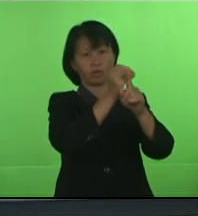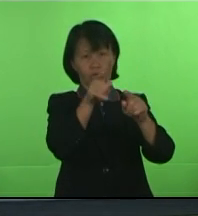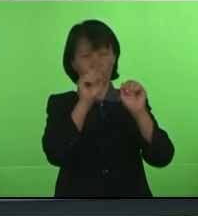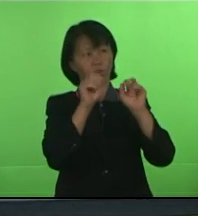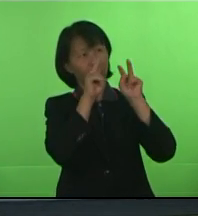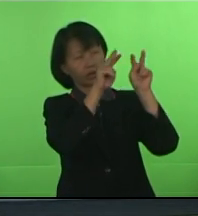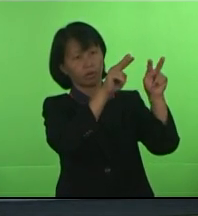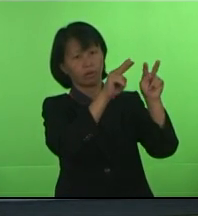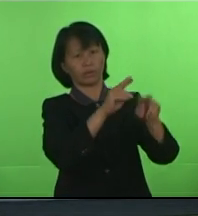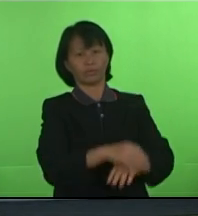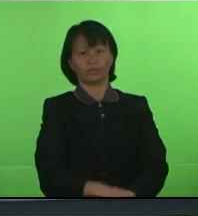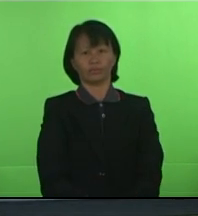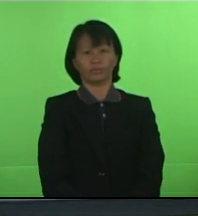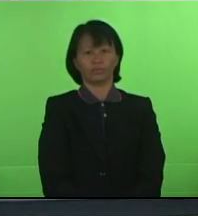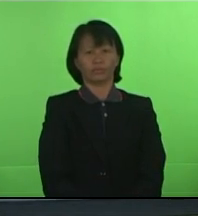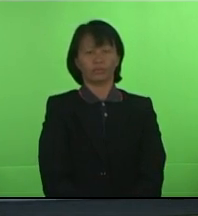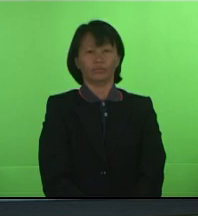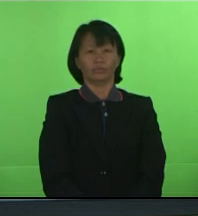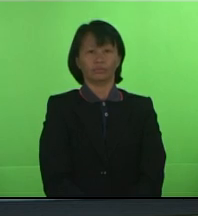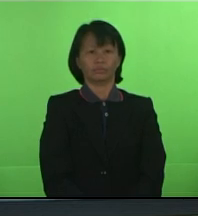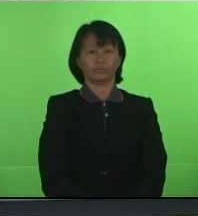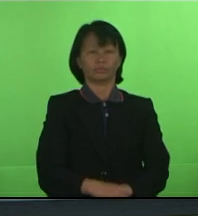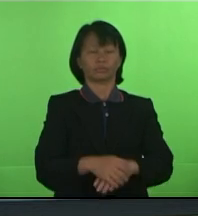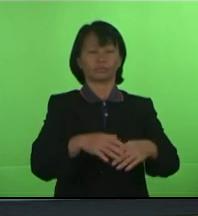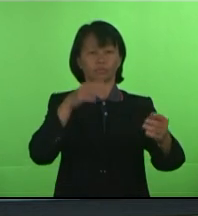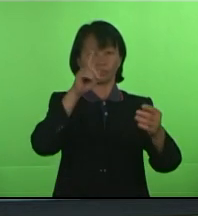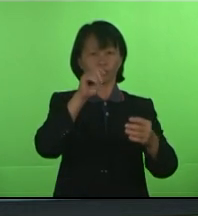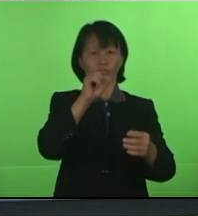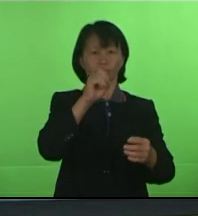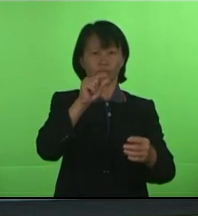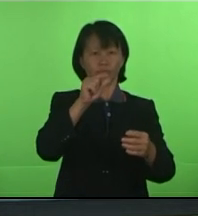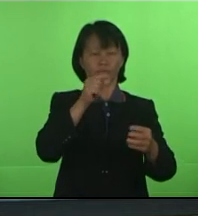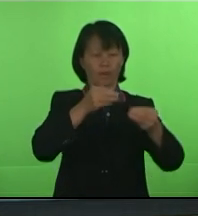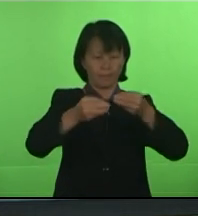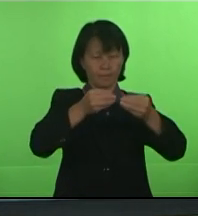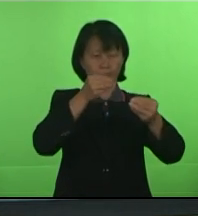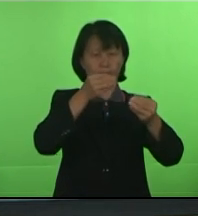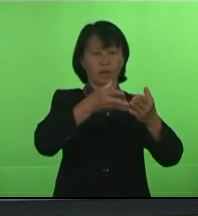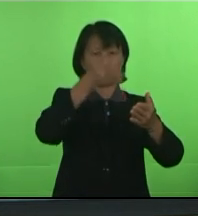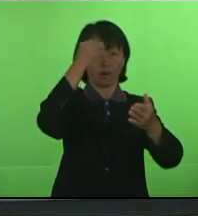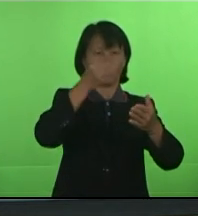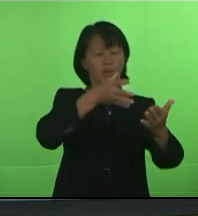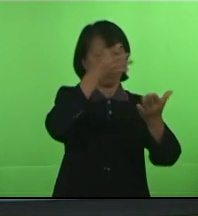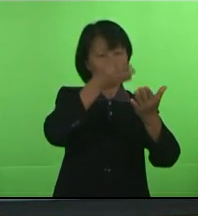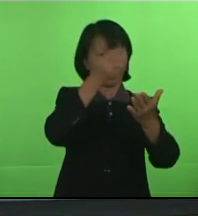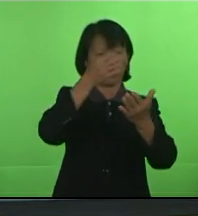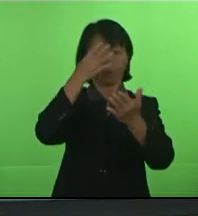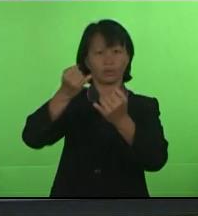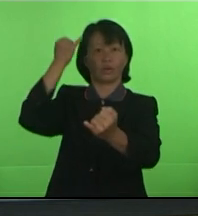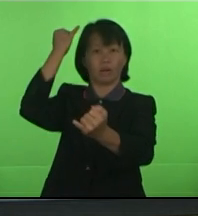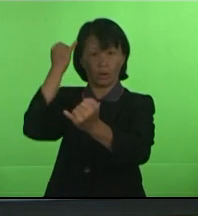I'm not good at this. Alright, is to help you manage your learning. At the end of this topic, you should be able